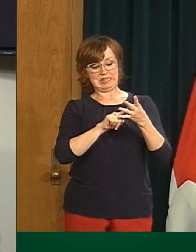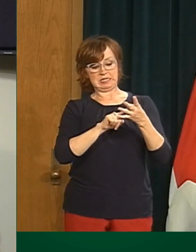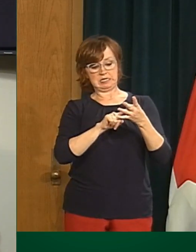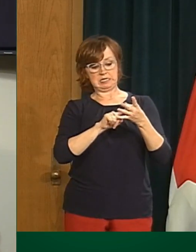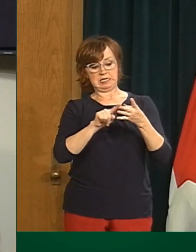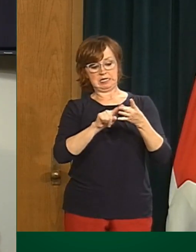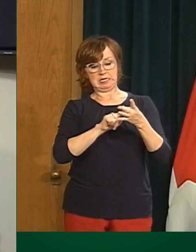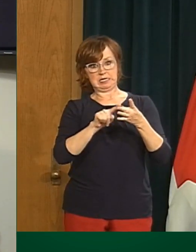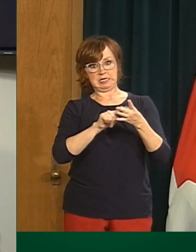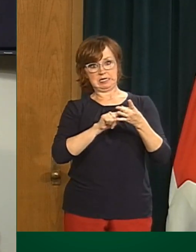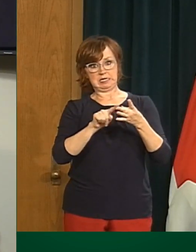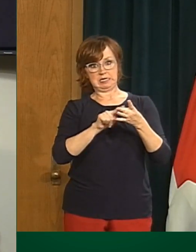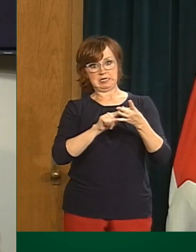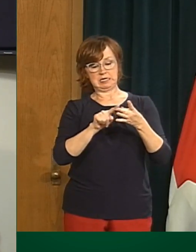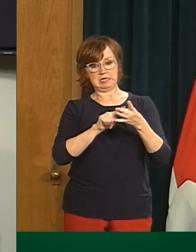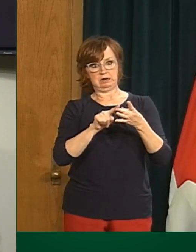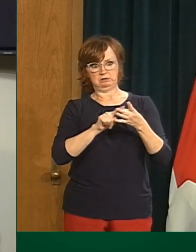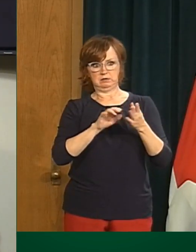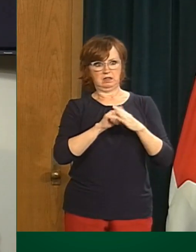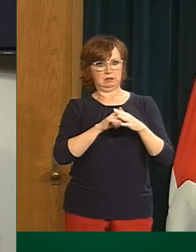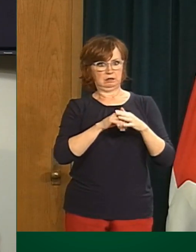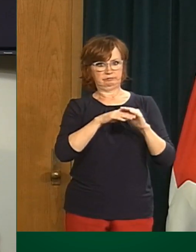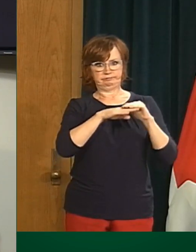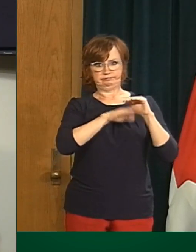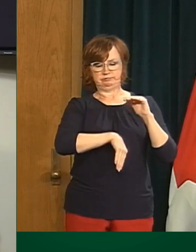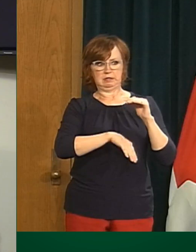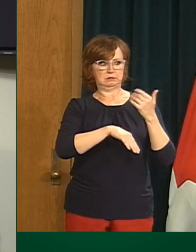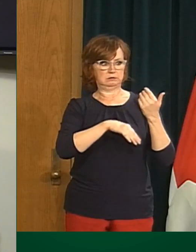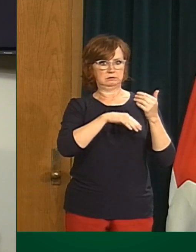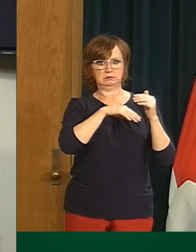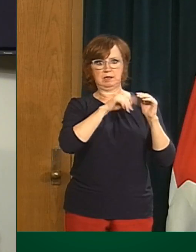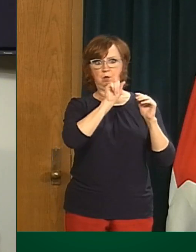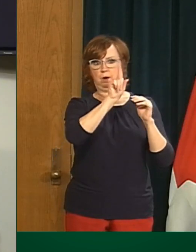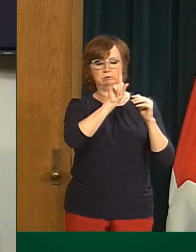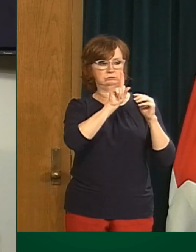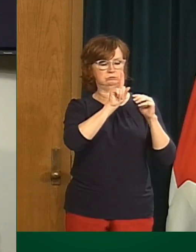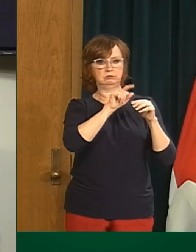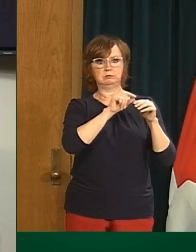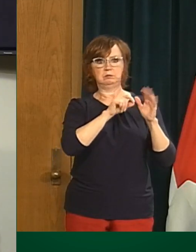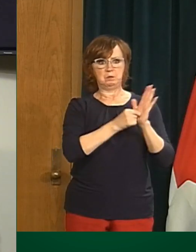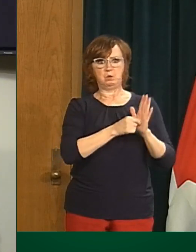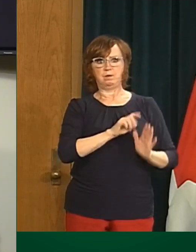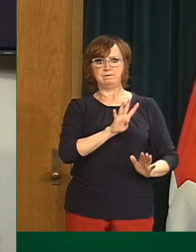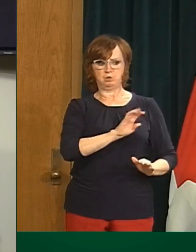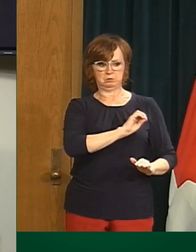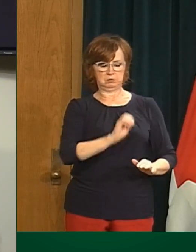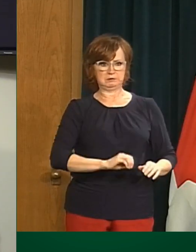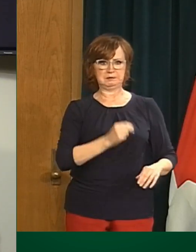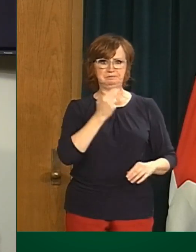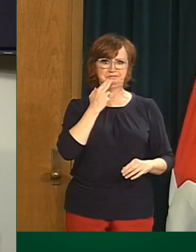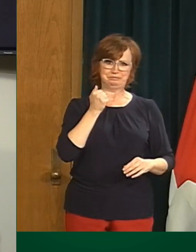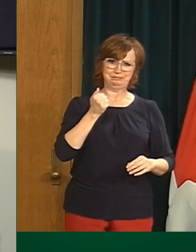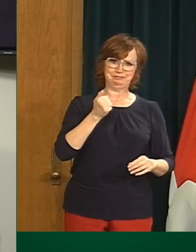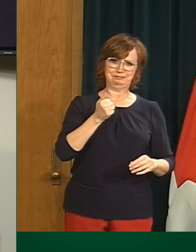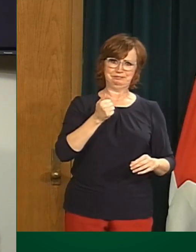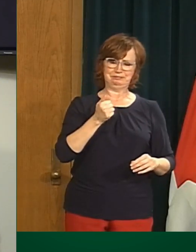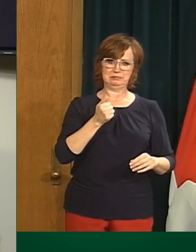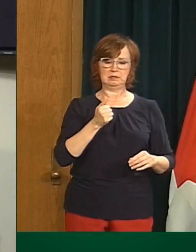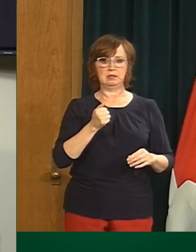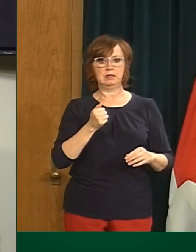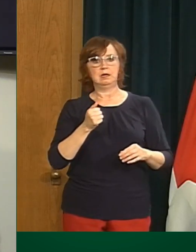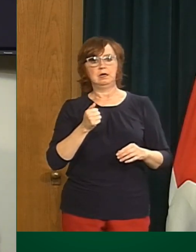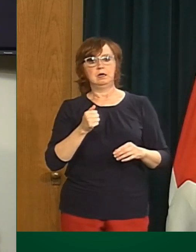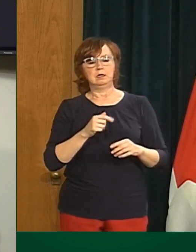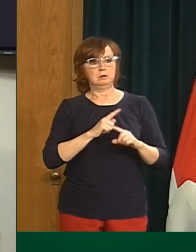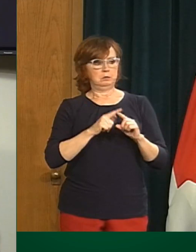days, test positive rate is even lower at 0.4%. So that implies that even though our testing numbers were less than 1,000 a